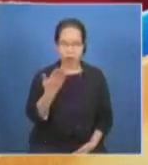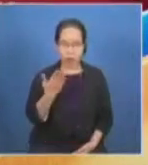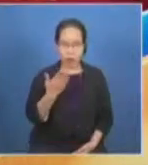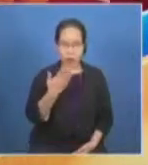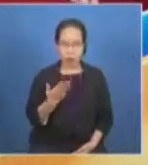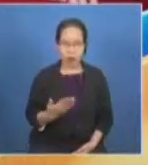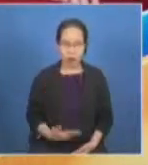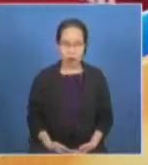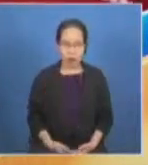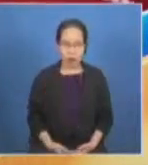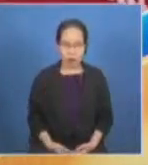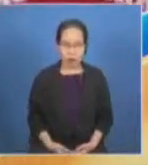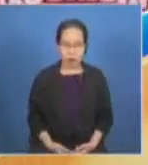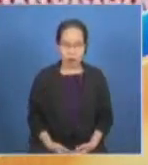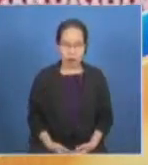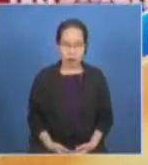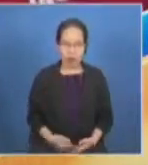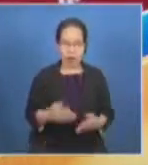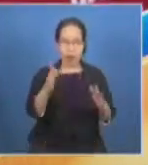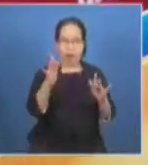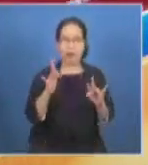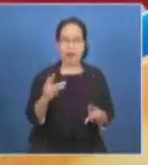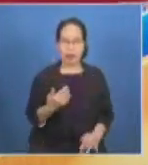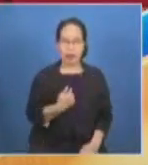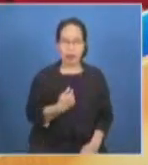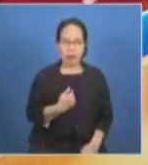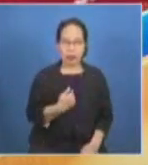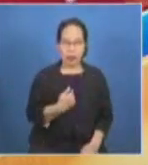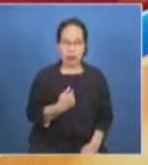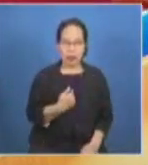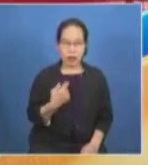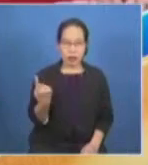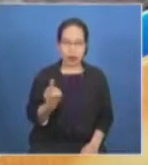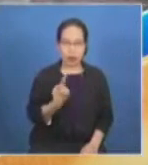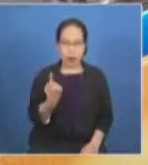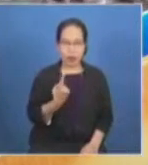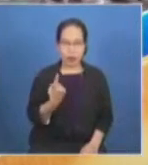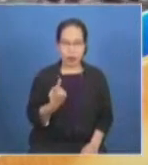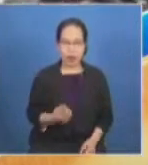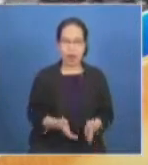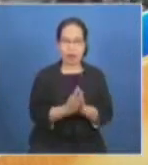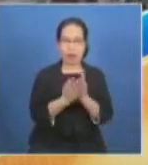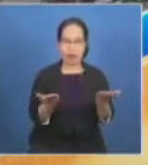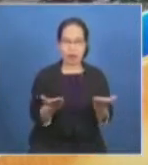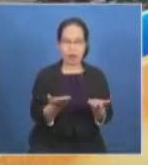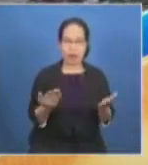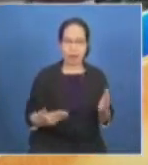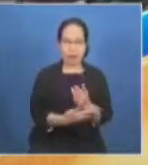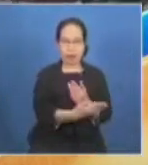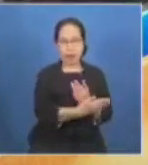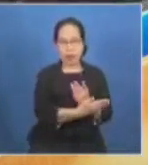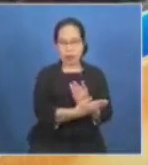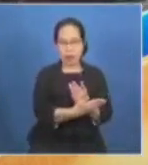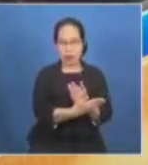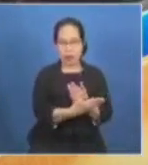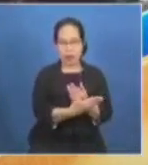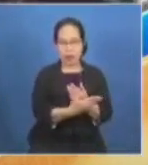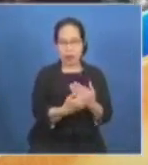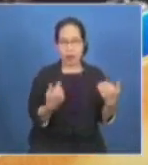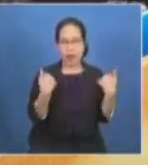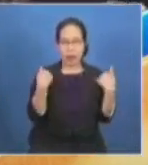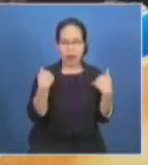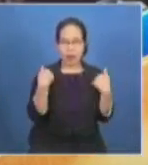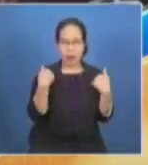Siyempre, naawa po. Well, because I pity him. Well, there are those who really pass here and